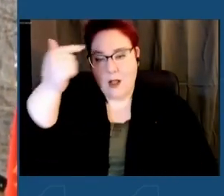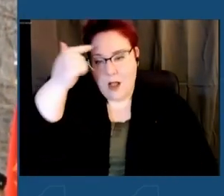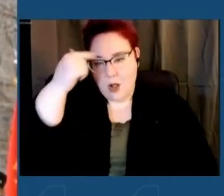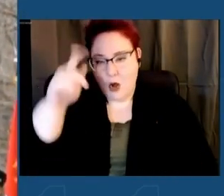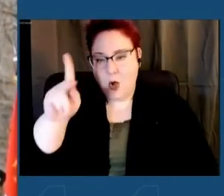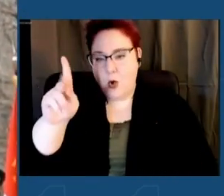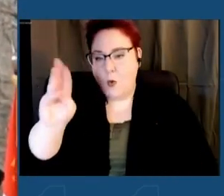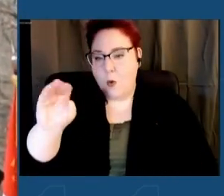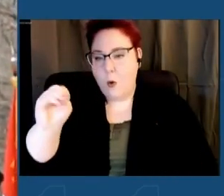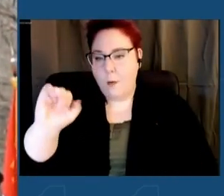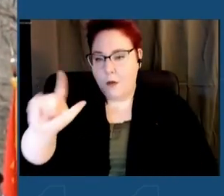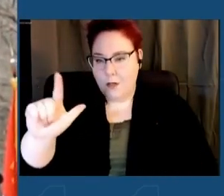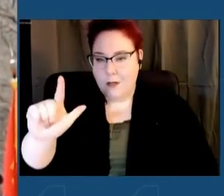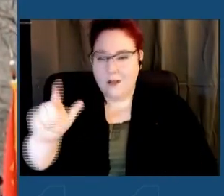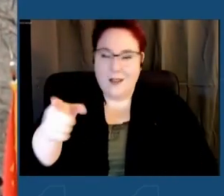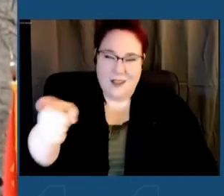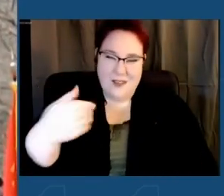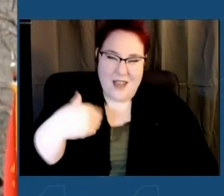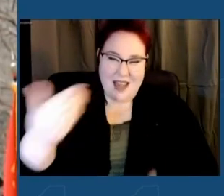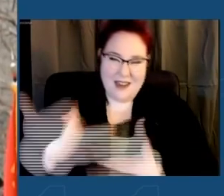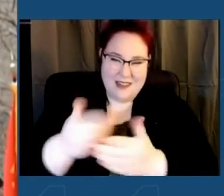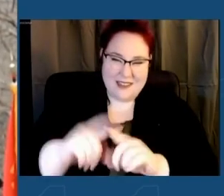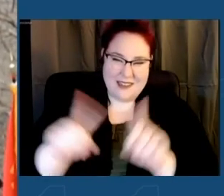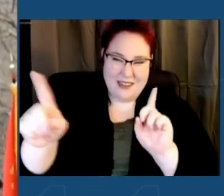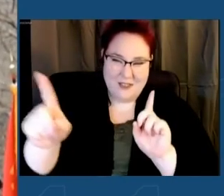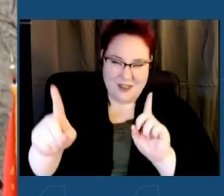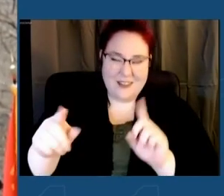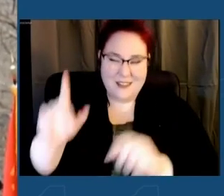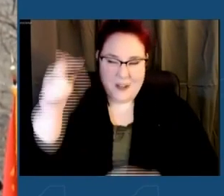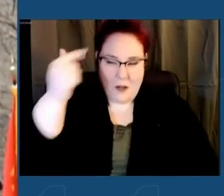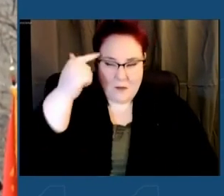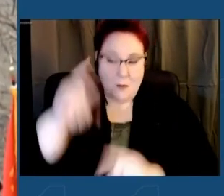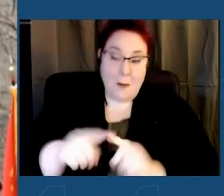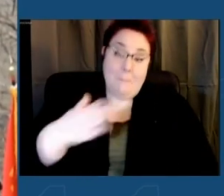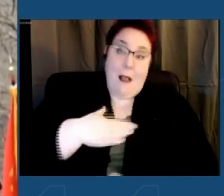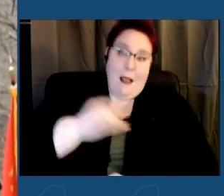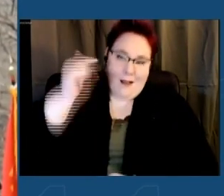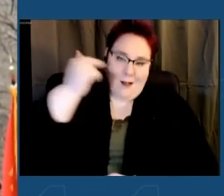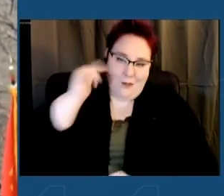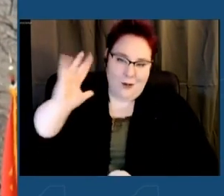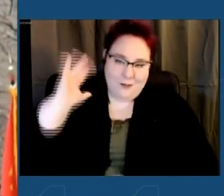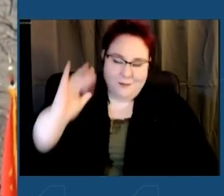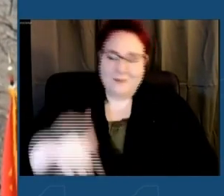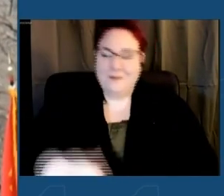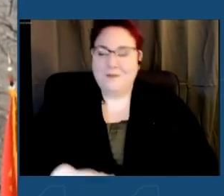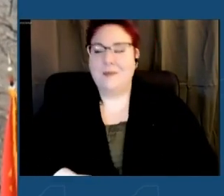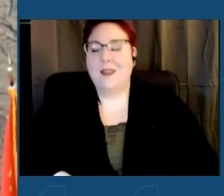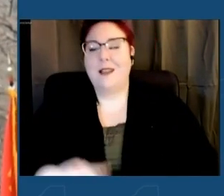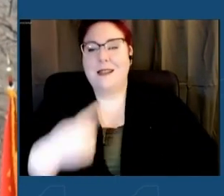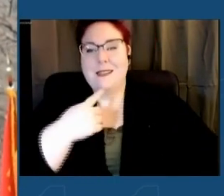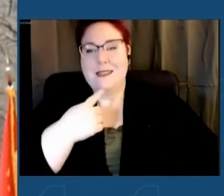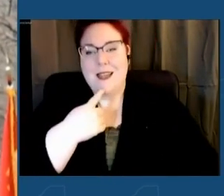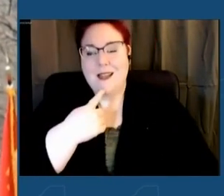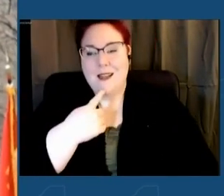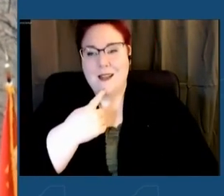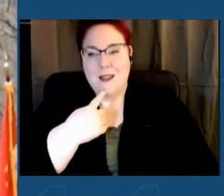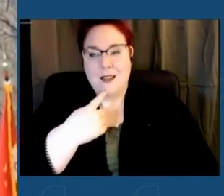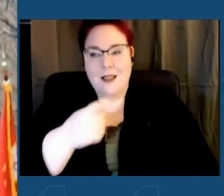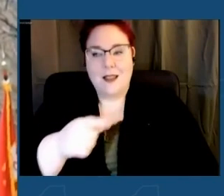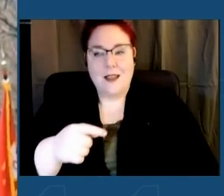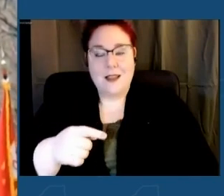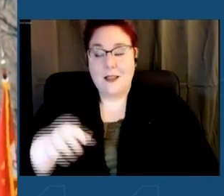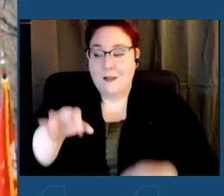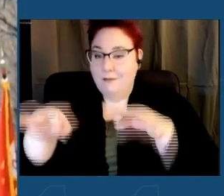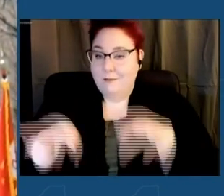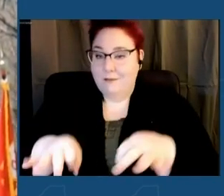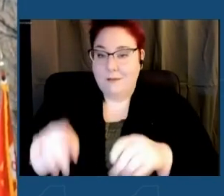Governor Cuomo, you've had another one since my Governor Cuomo, said to me that we cannot allow,